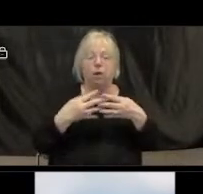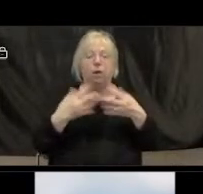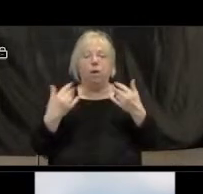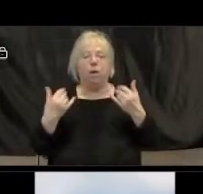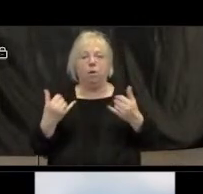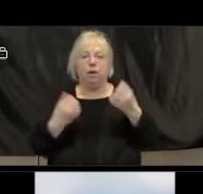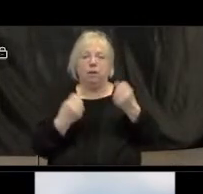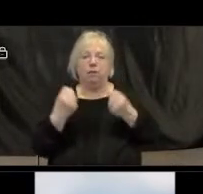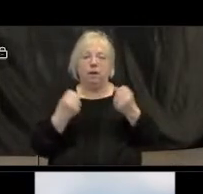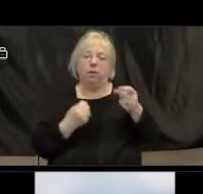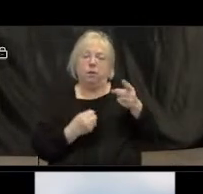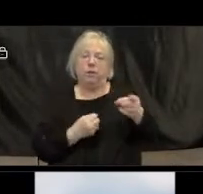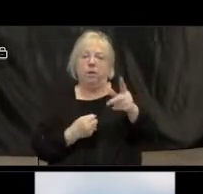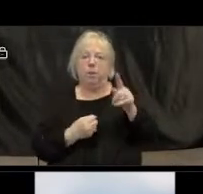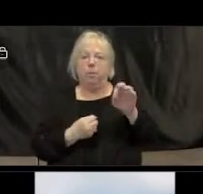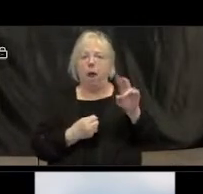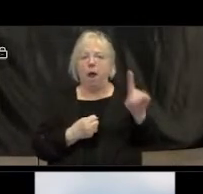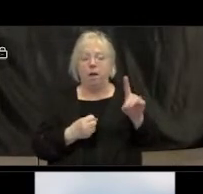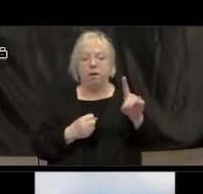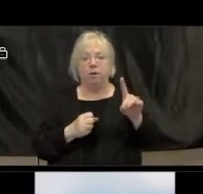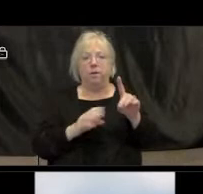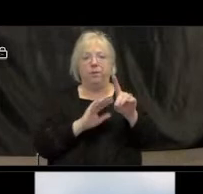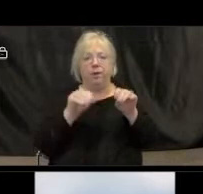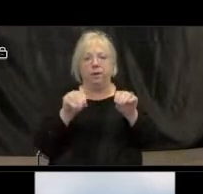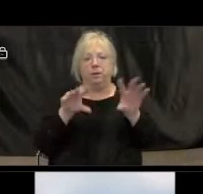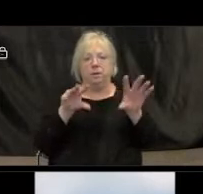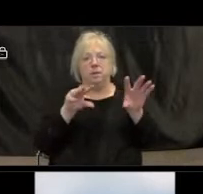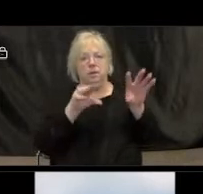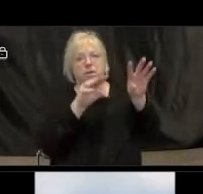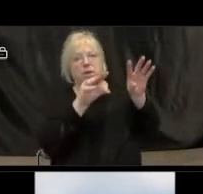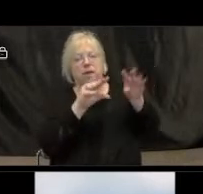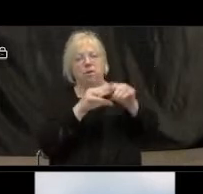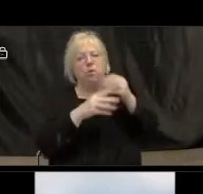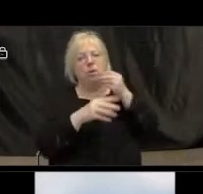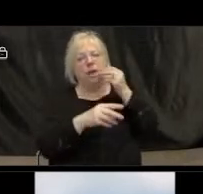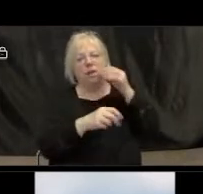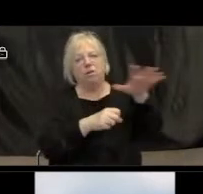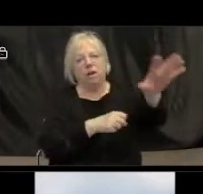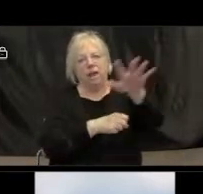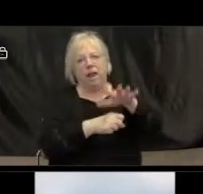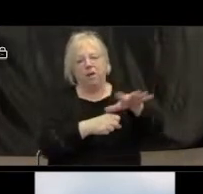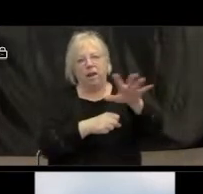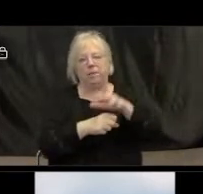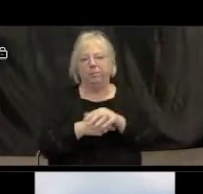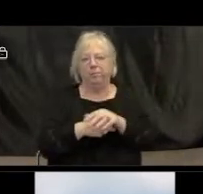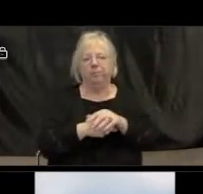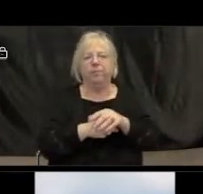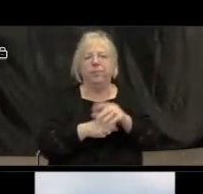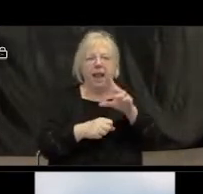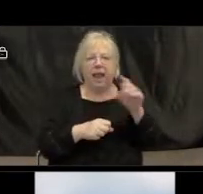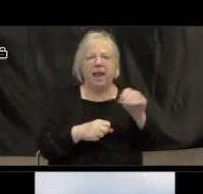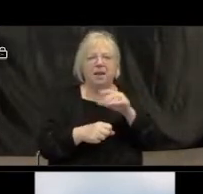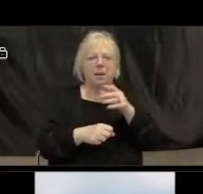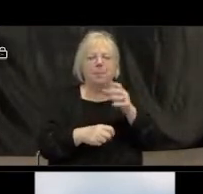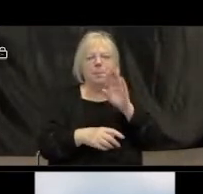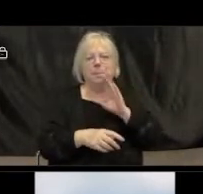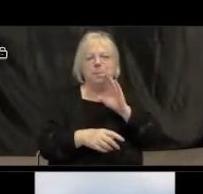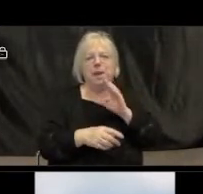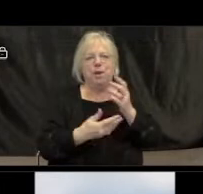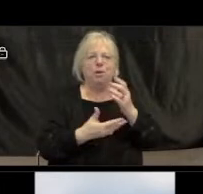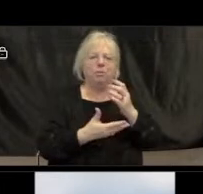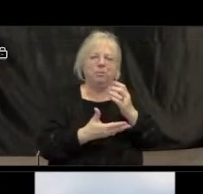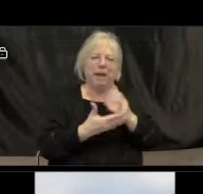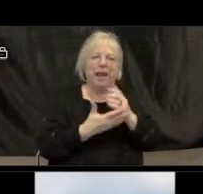pond shine their bright lights up to the residential area, and the area around the pond gets trashed with beer cans, pizza